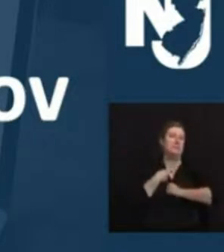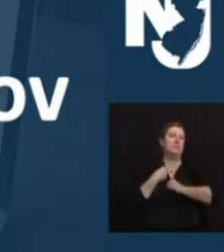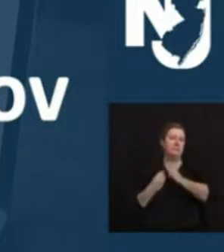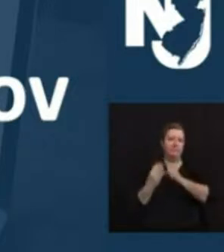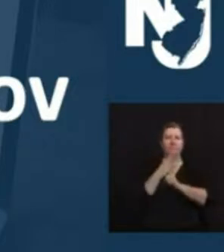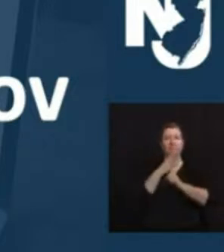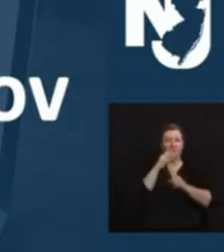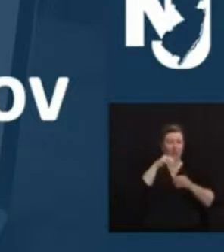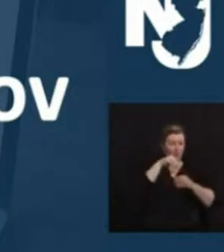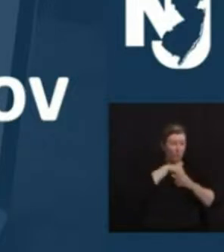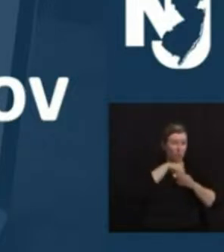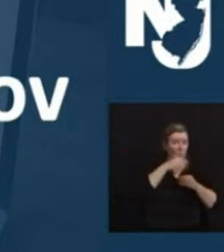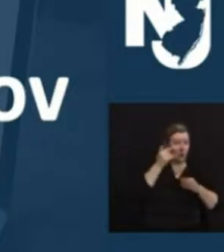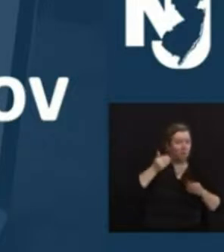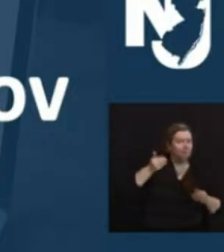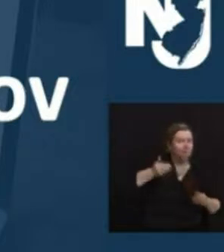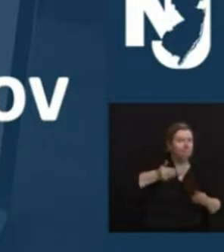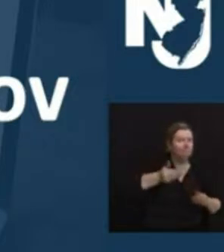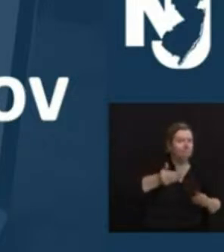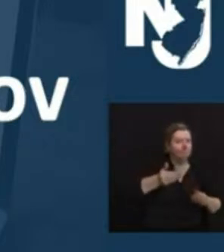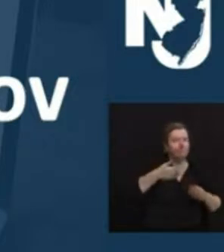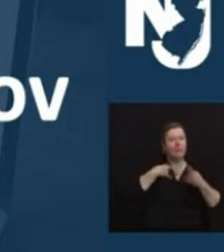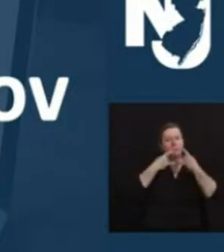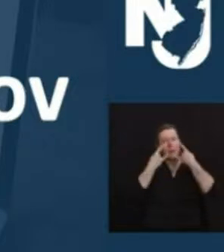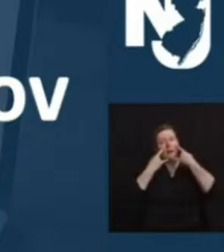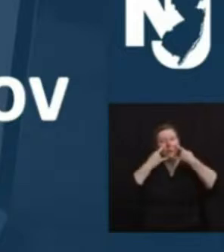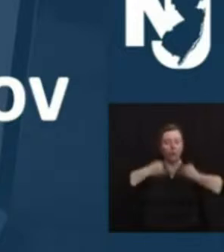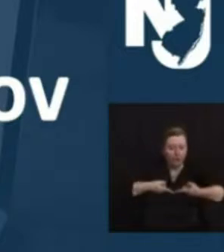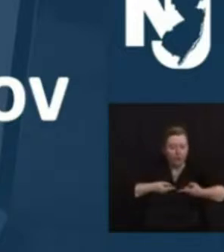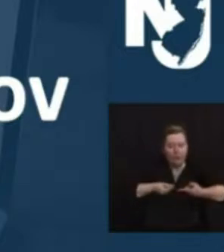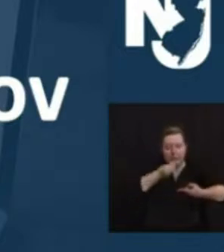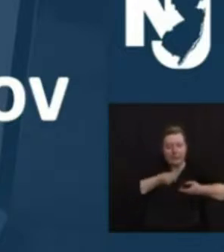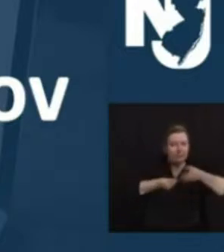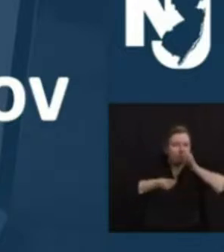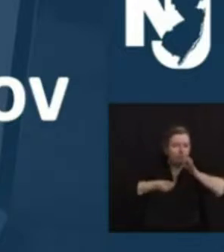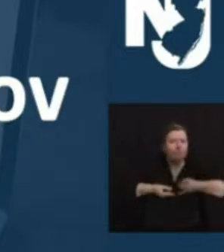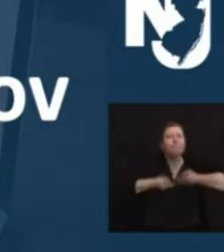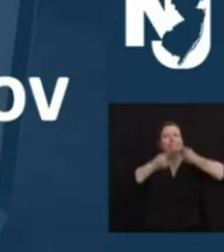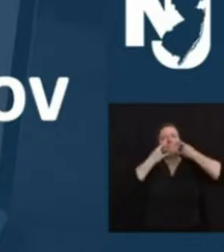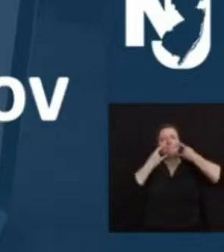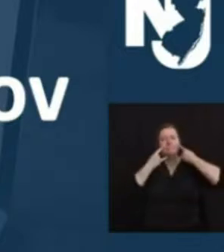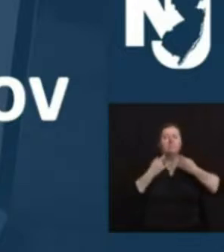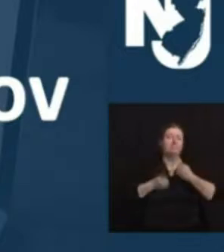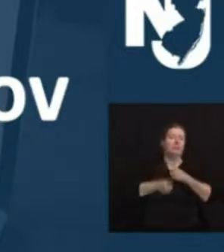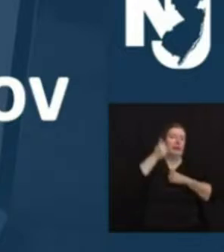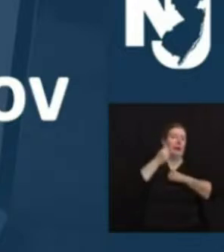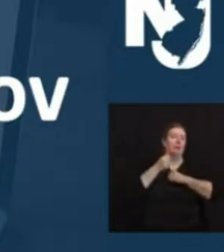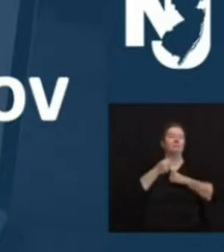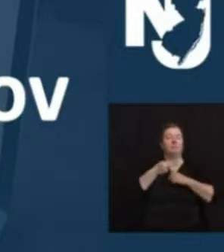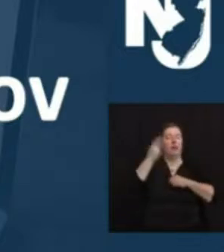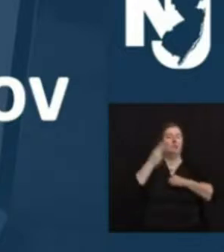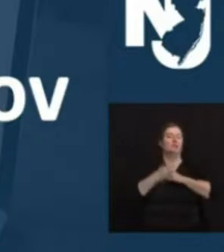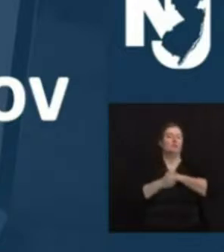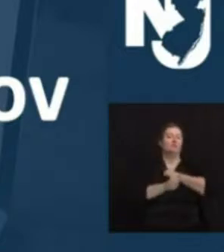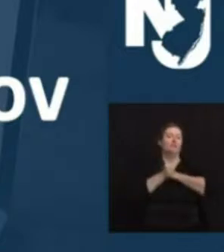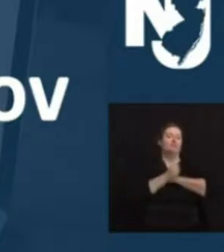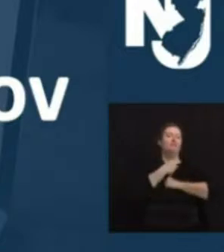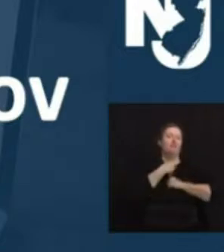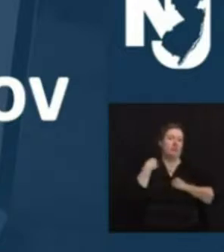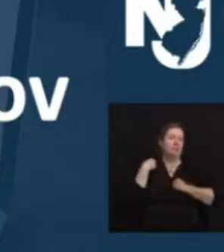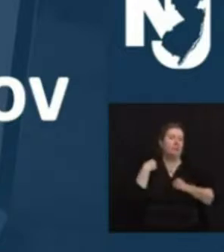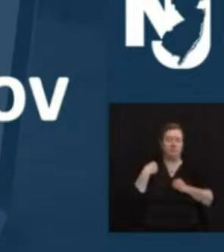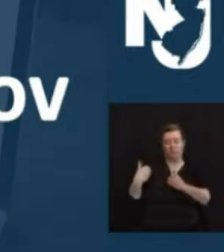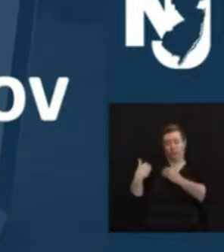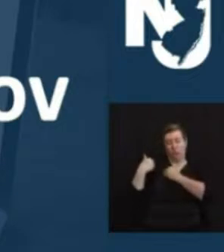inside and when you're taking your mask off to eat and drink, just remember that you are taking on more risk. We think it's responsible risk. It's risk that can